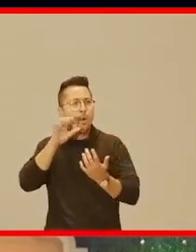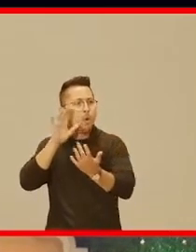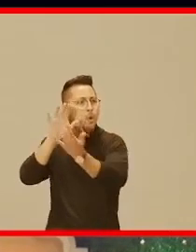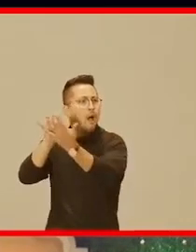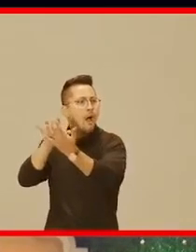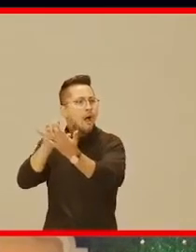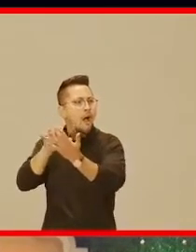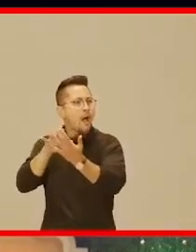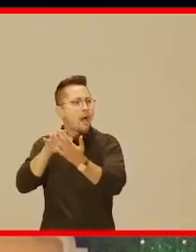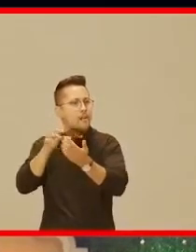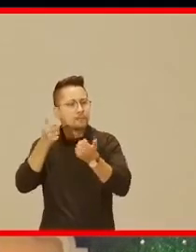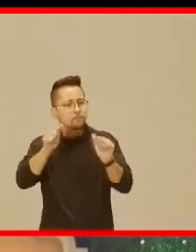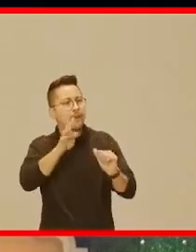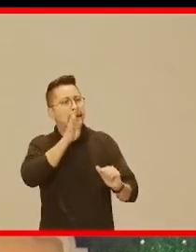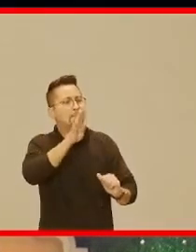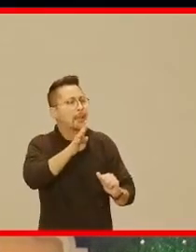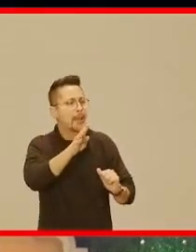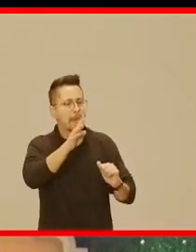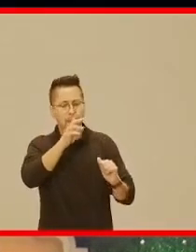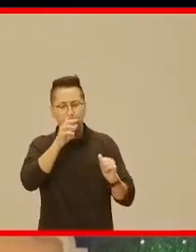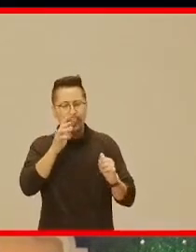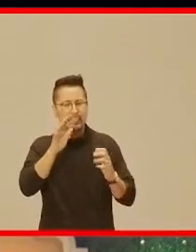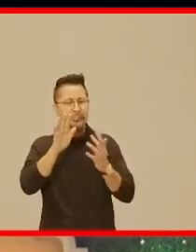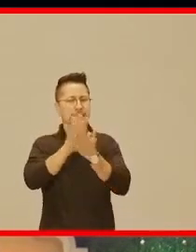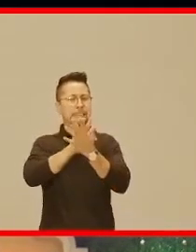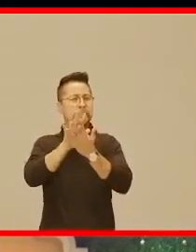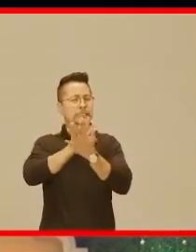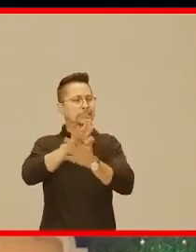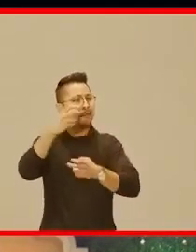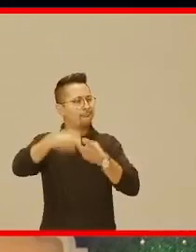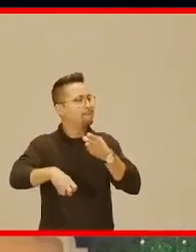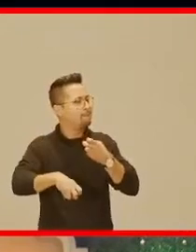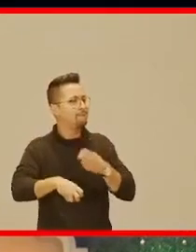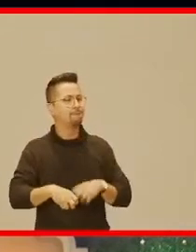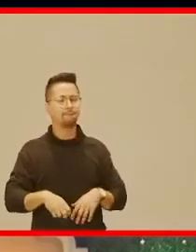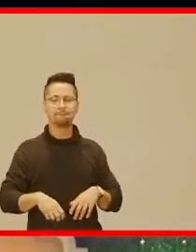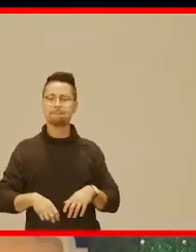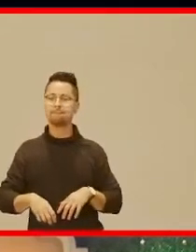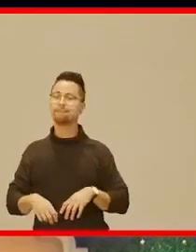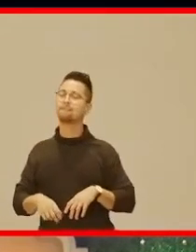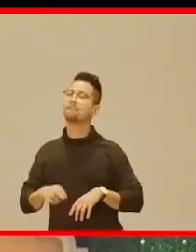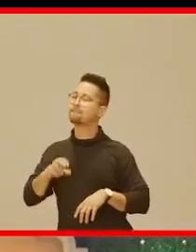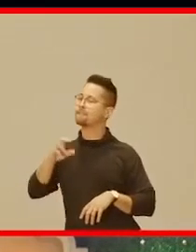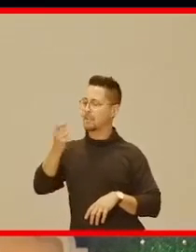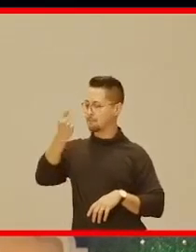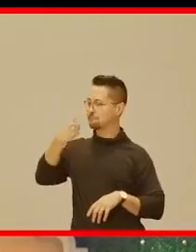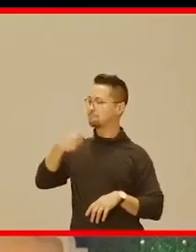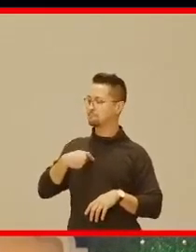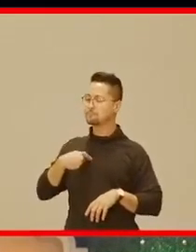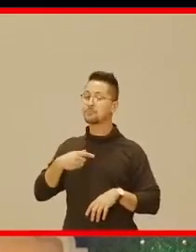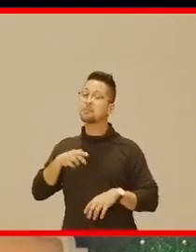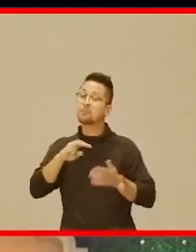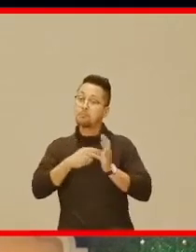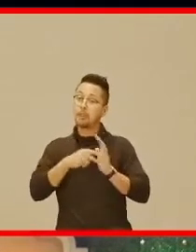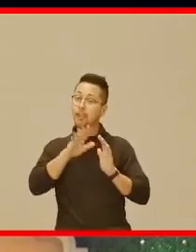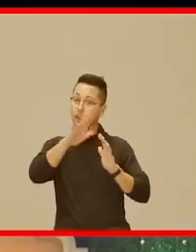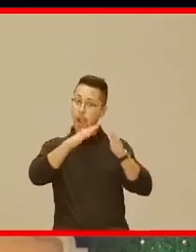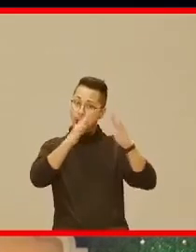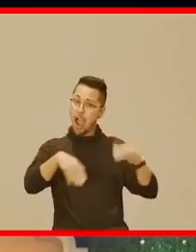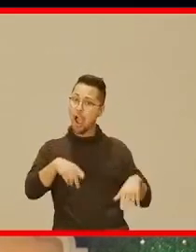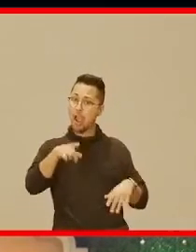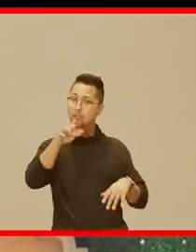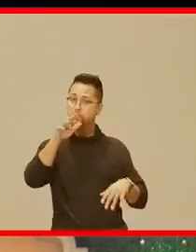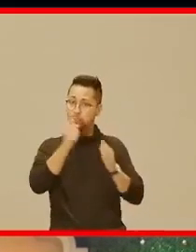I'm trying to spit it out right here. No, so you've yeah. lost your house with your mother, is what